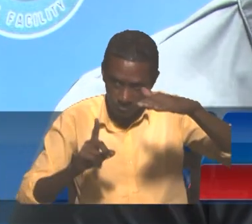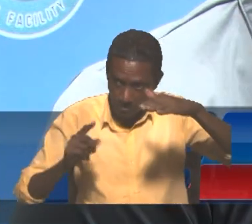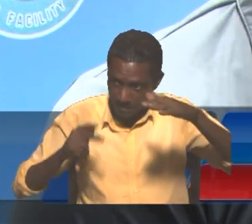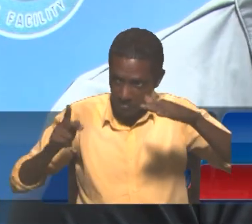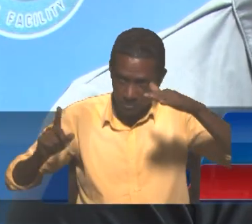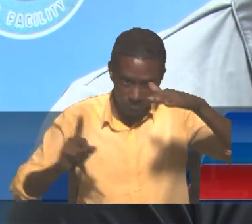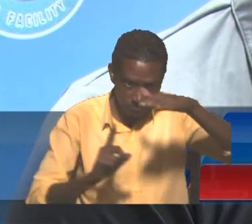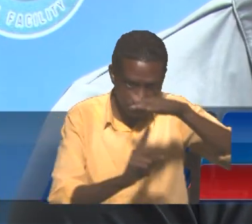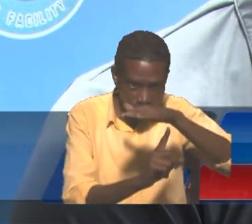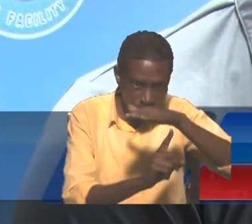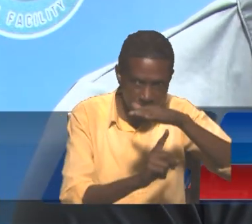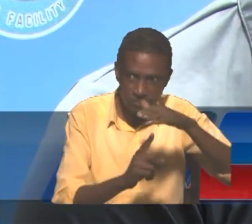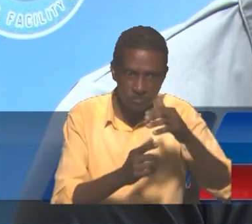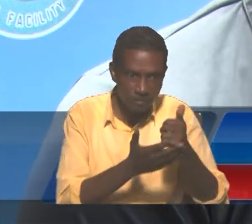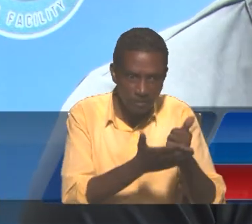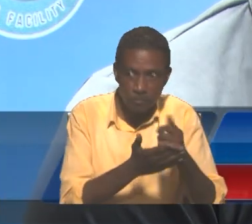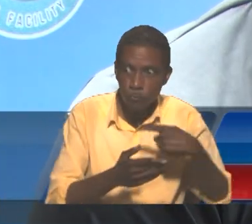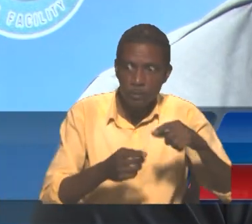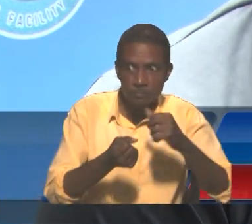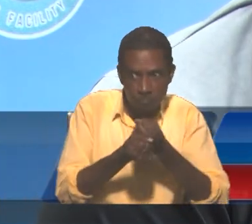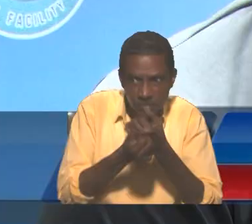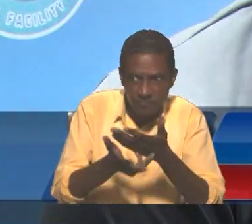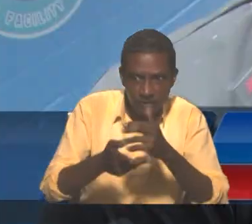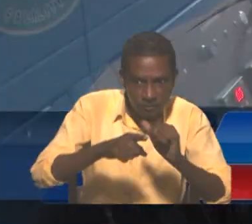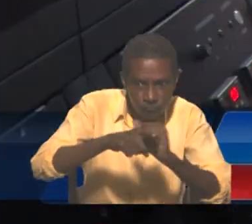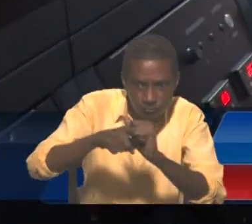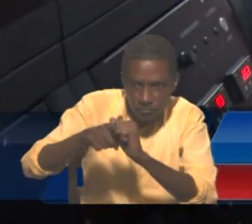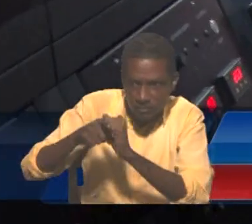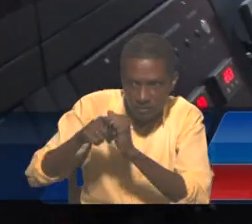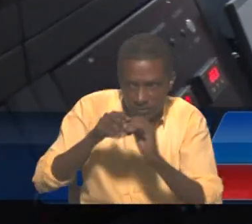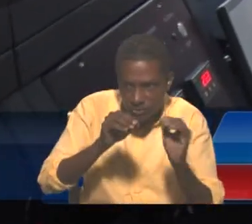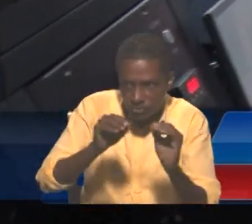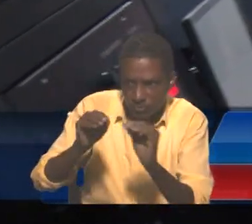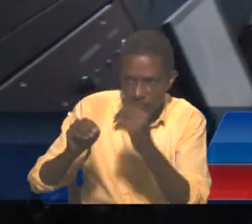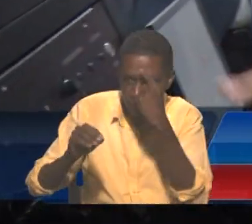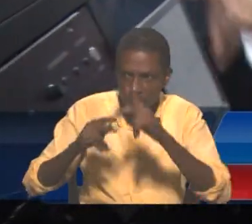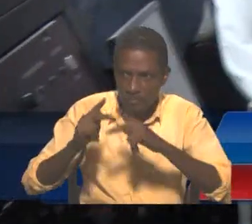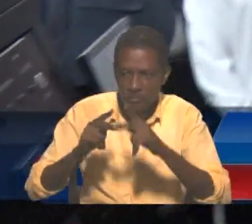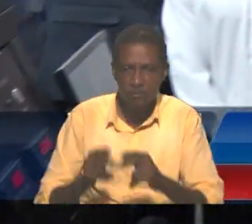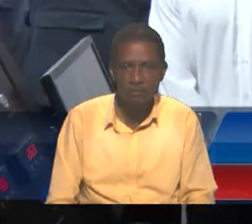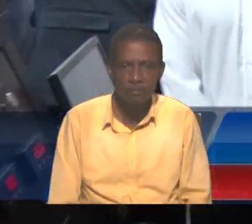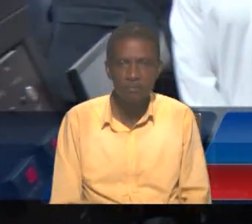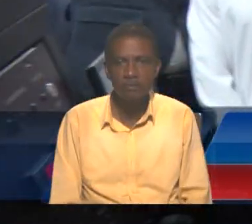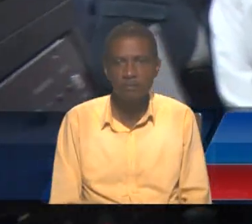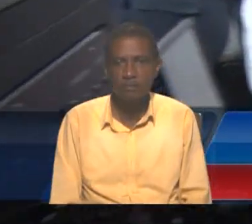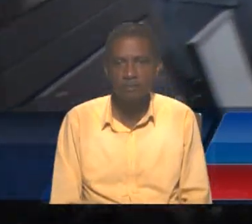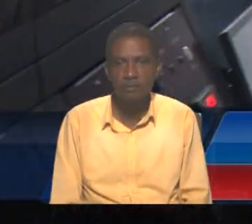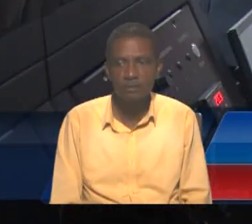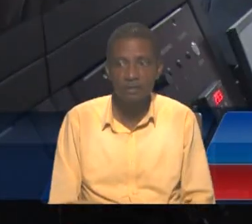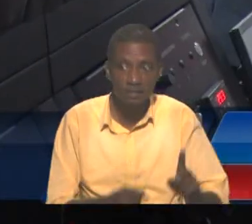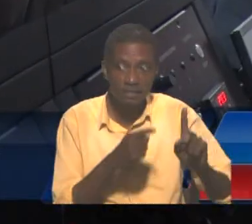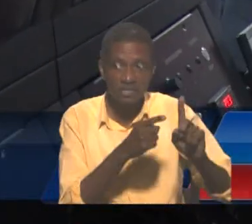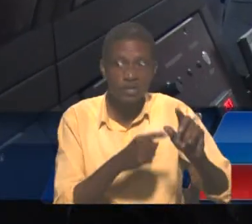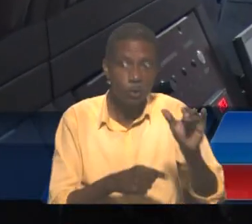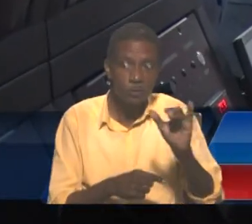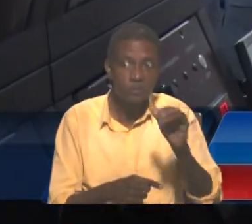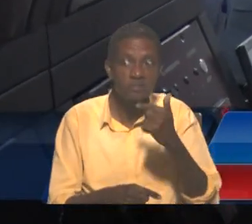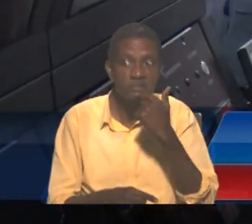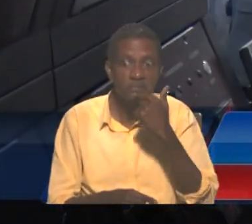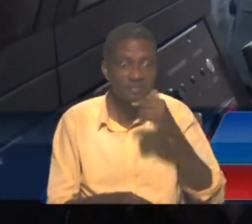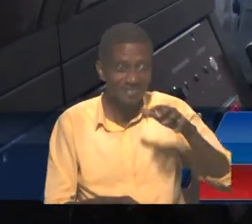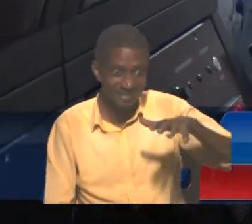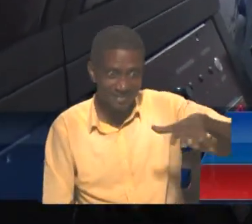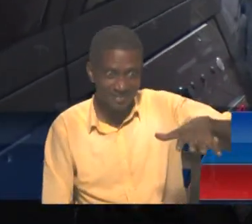personnel in and out, and we also do provide training for individuals as well. Dr. Sexton also noted that the facility will